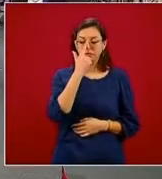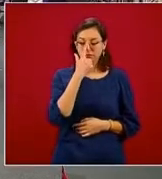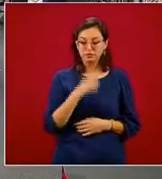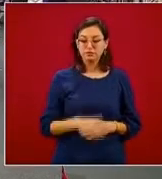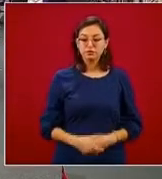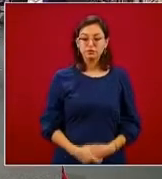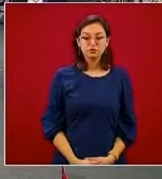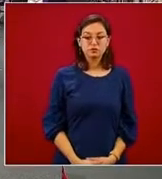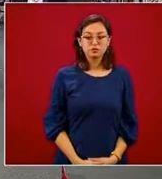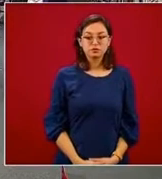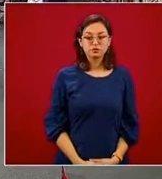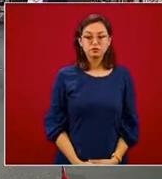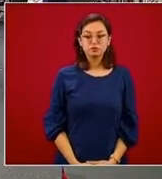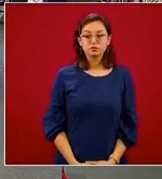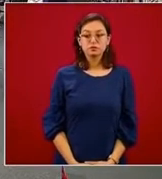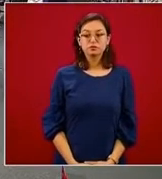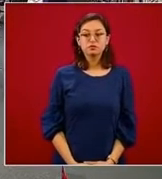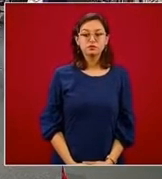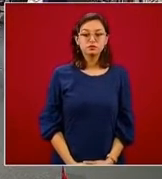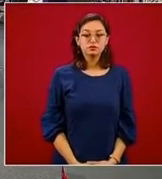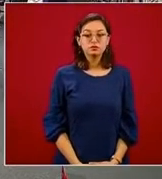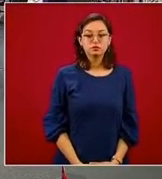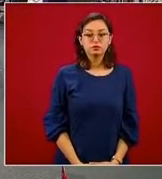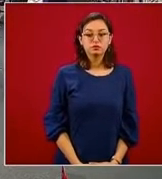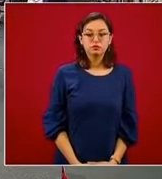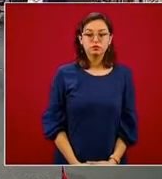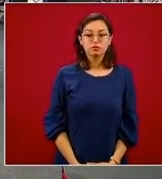we might not get infected.